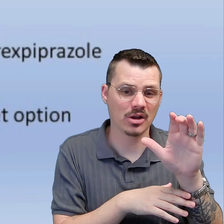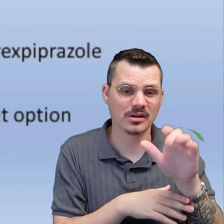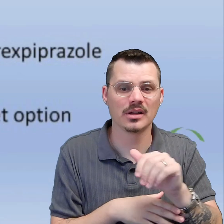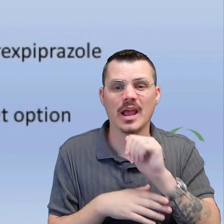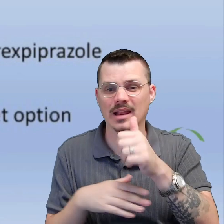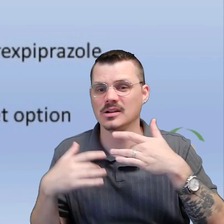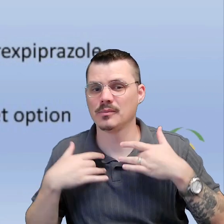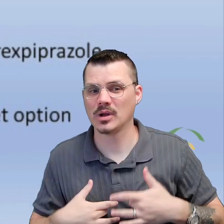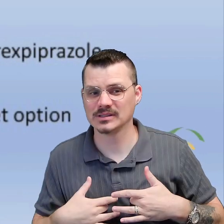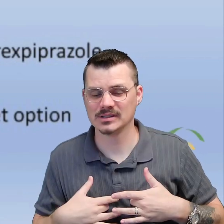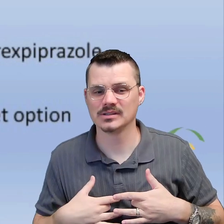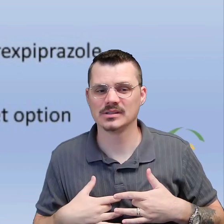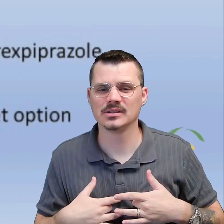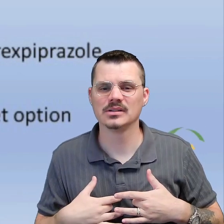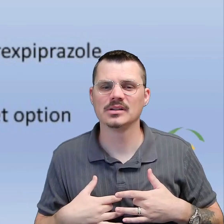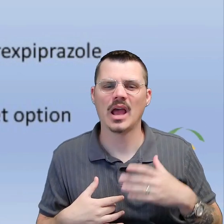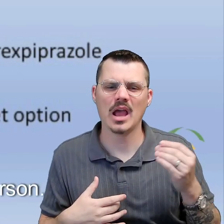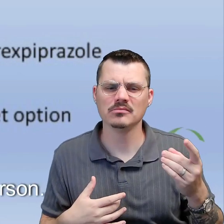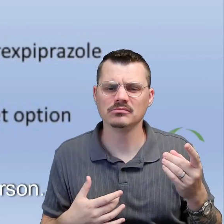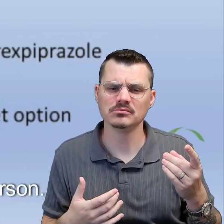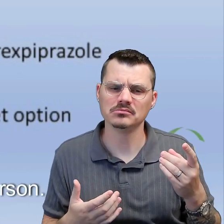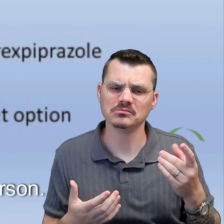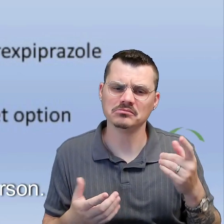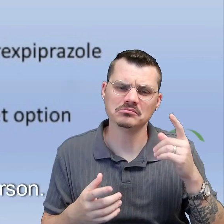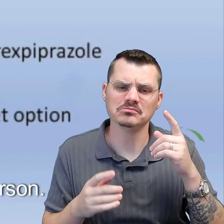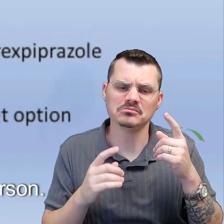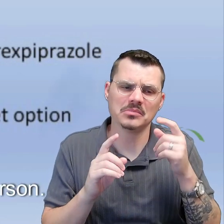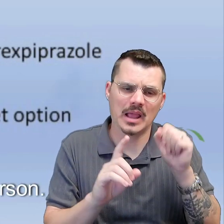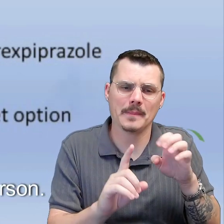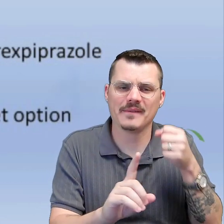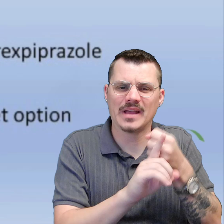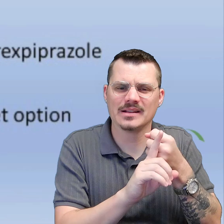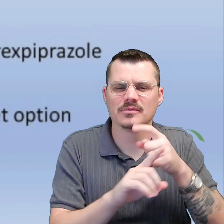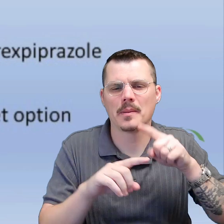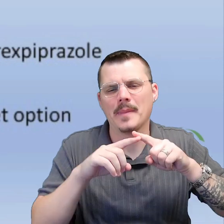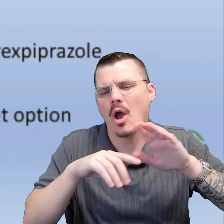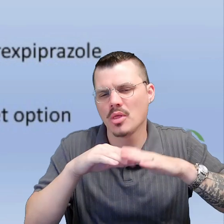antipsychotic, antidepressant. And they're variably effective depending on the person.